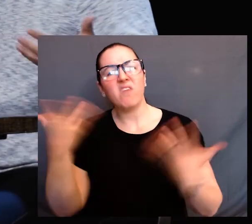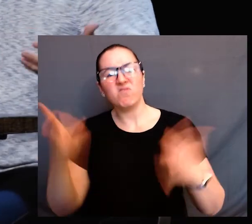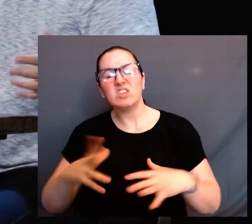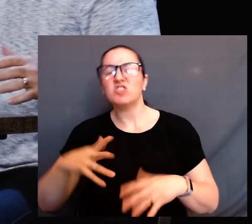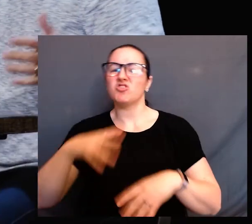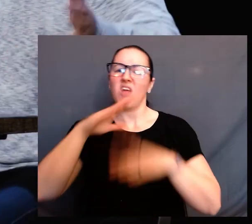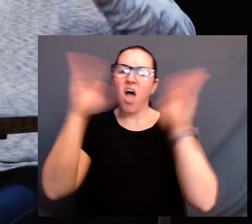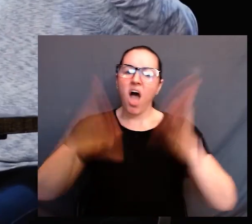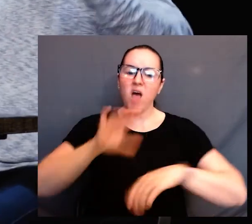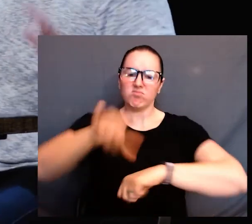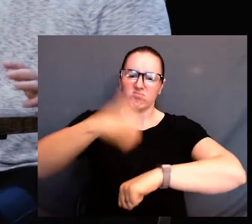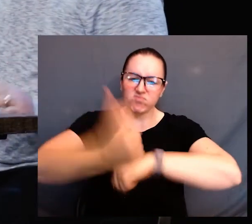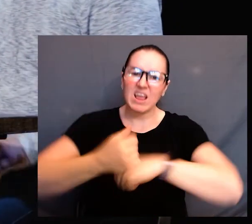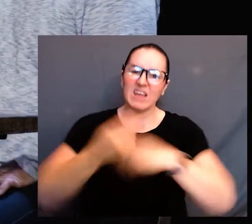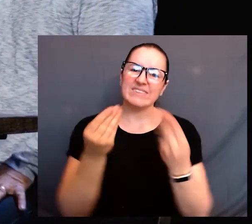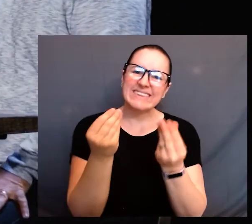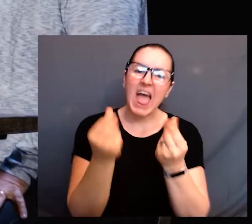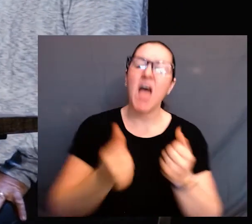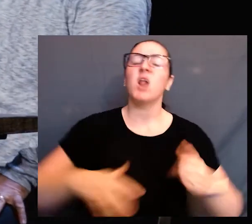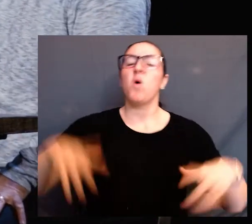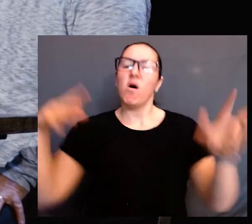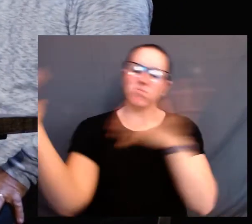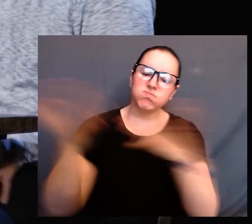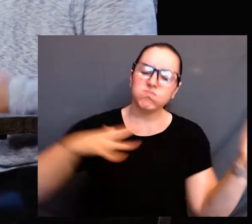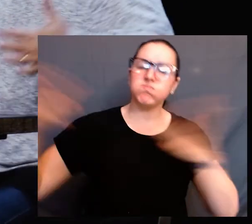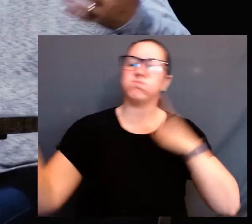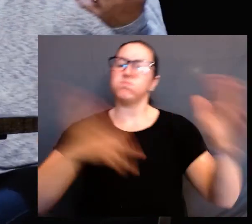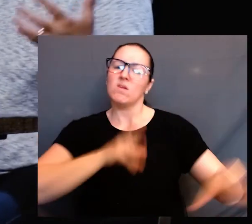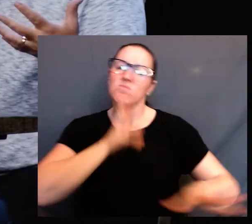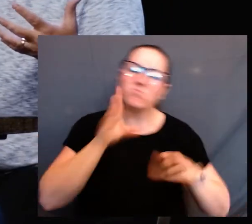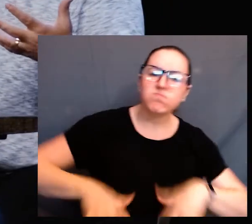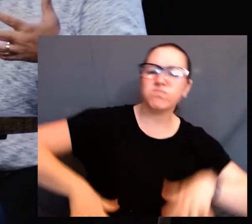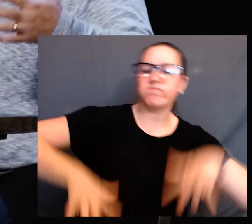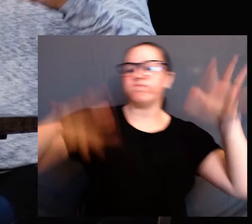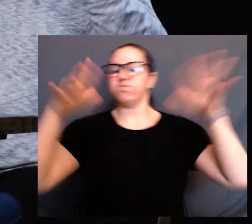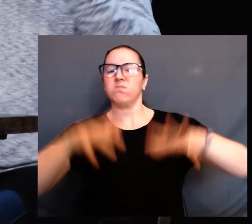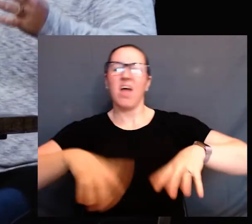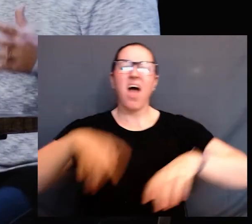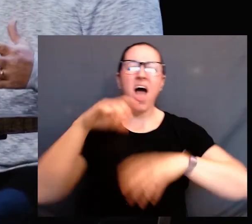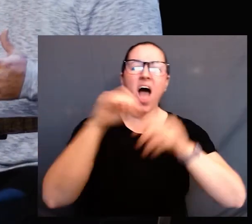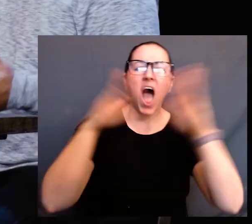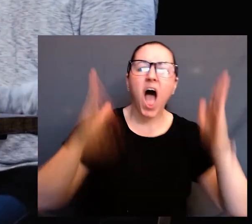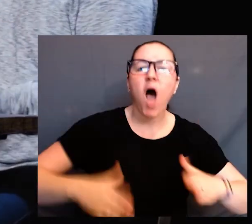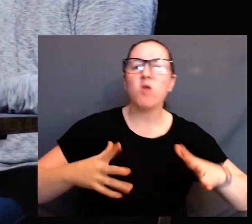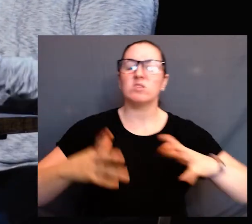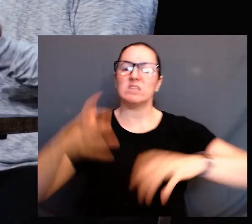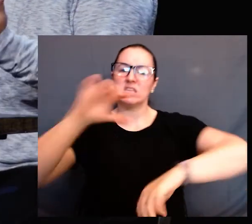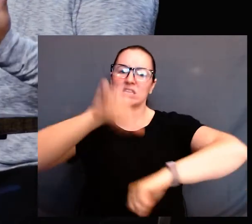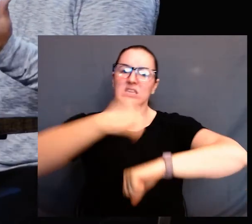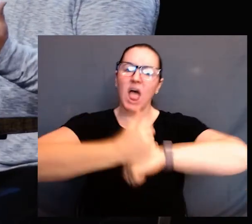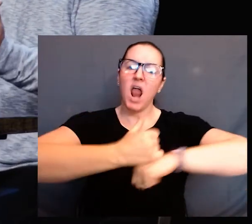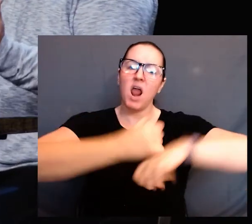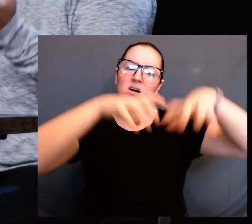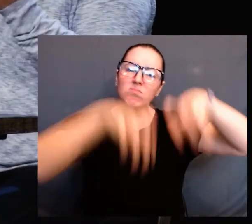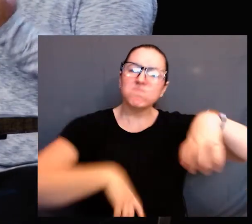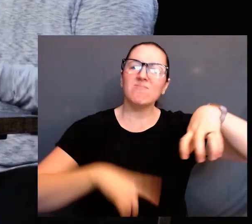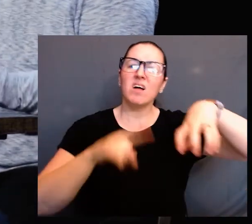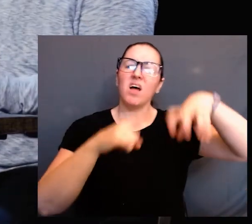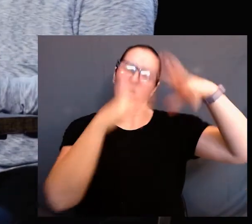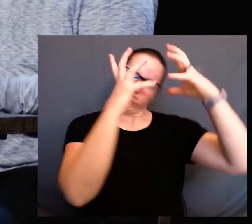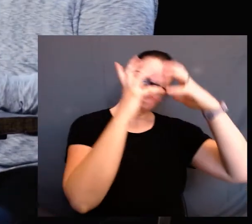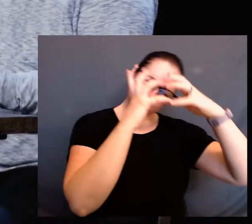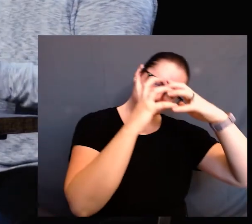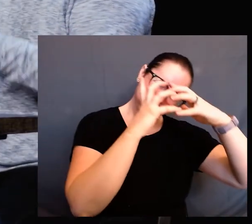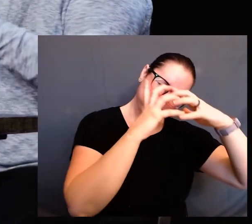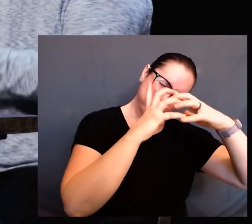his house on the sand. The rains came down, the streams rose, the winds blew and beat against that house, and watch this, it